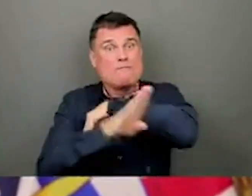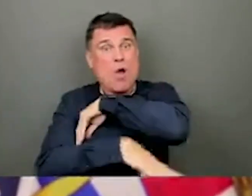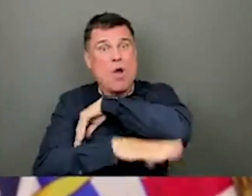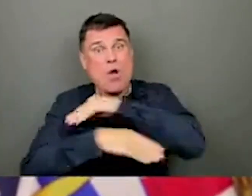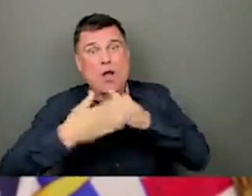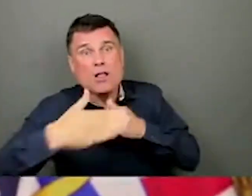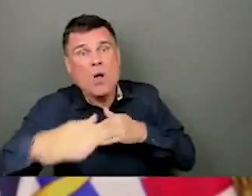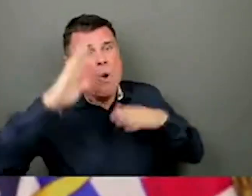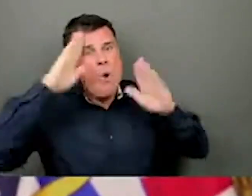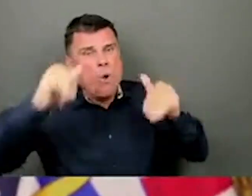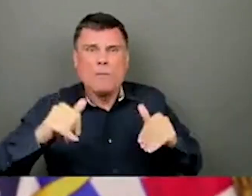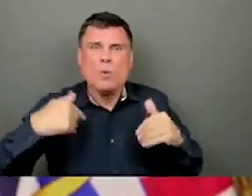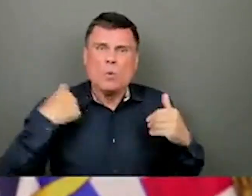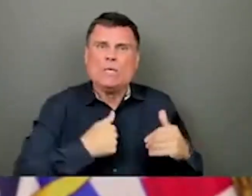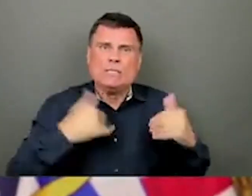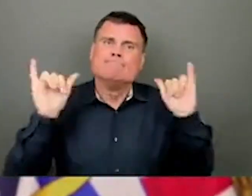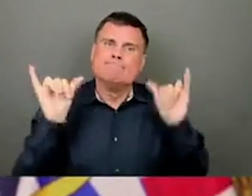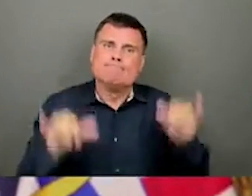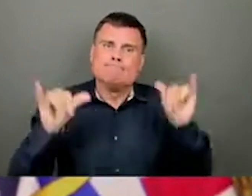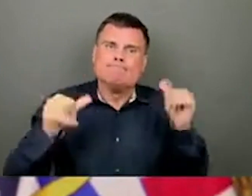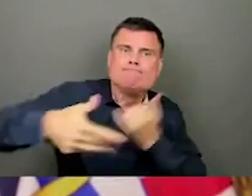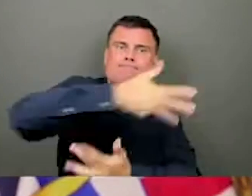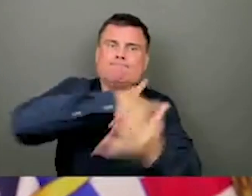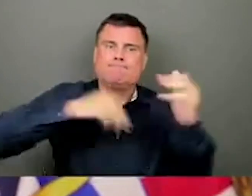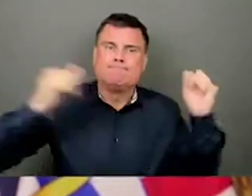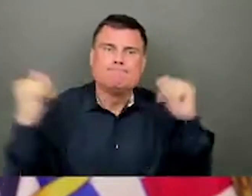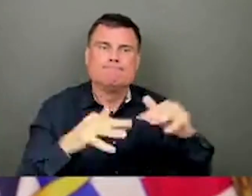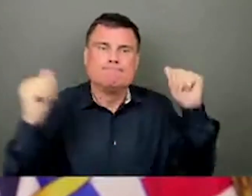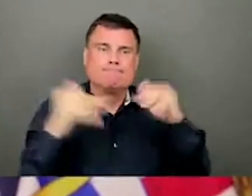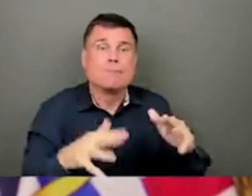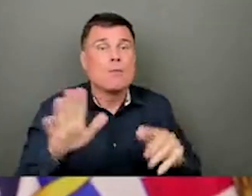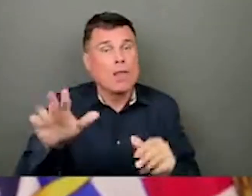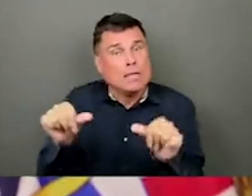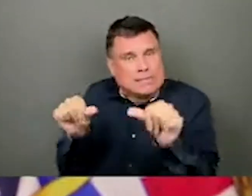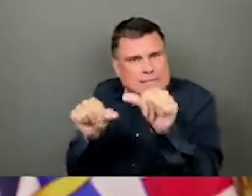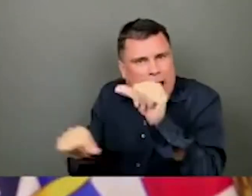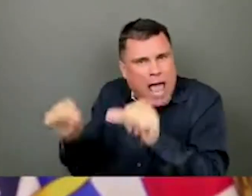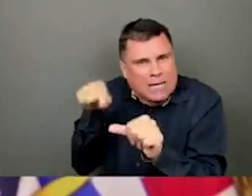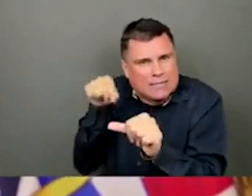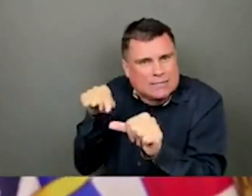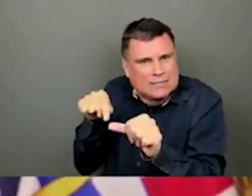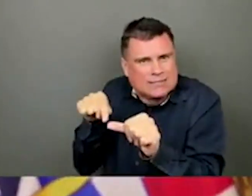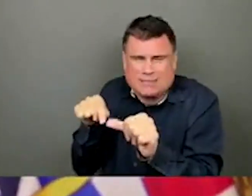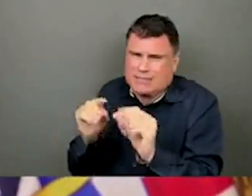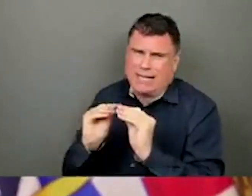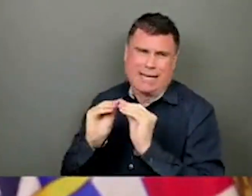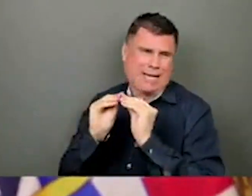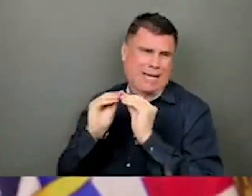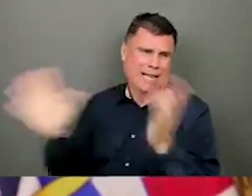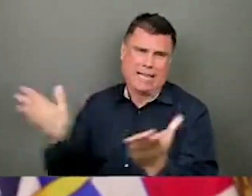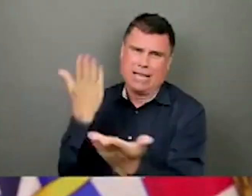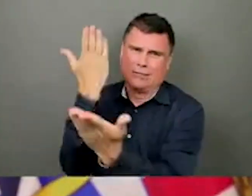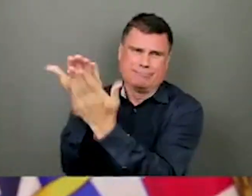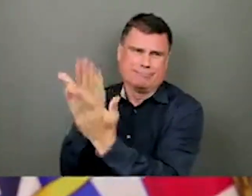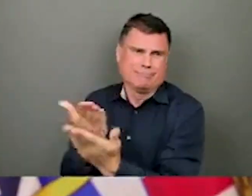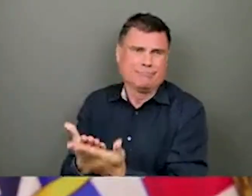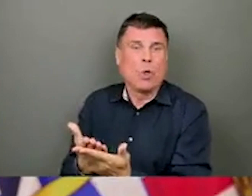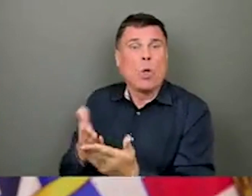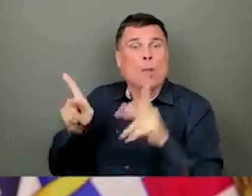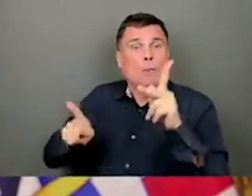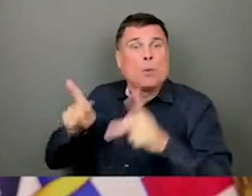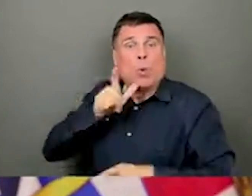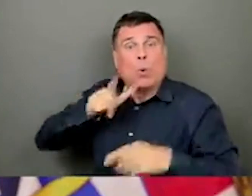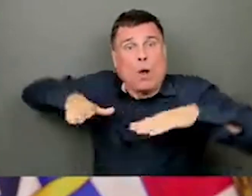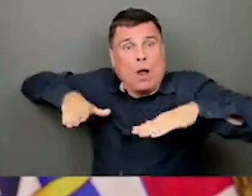The science is clear. As I said, unvaccinated people are at a more than 10 times higher risk than